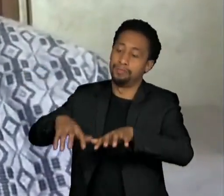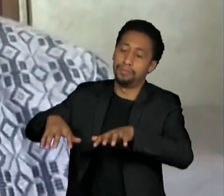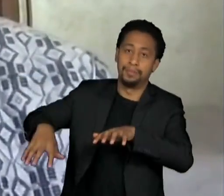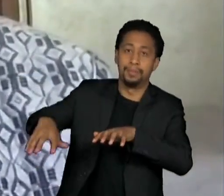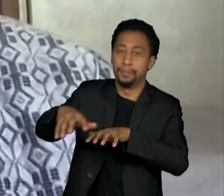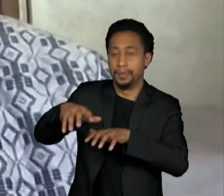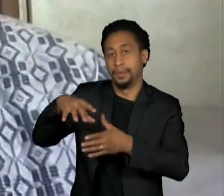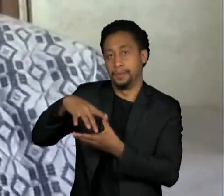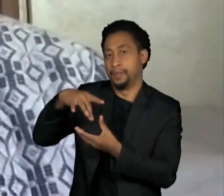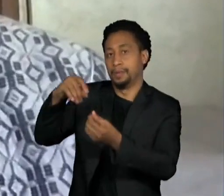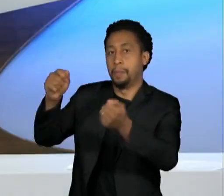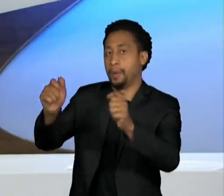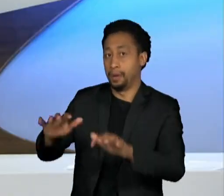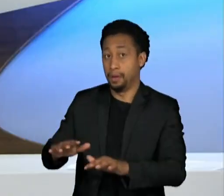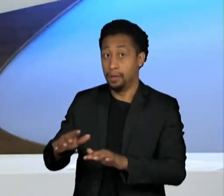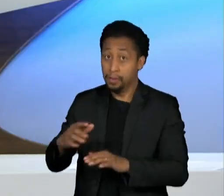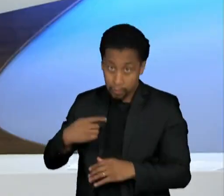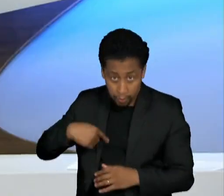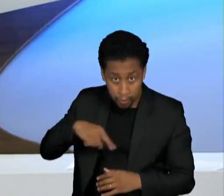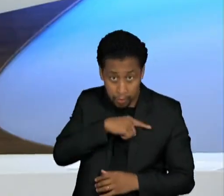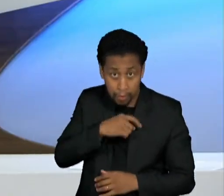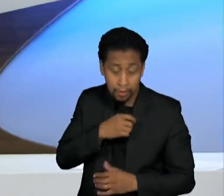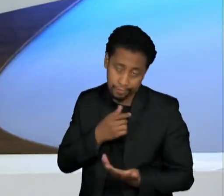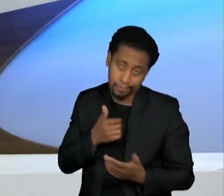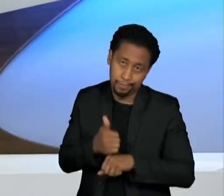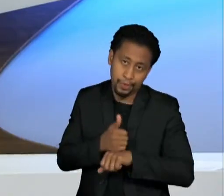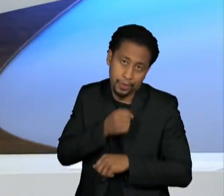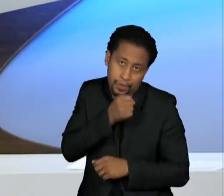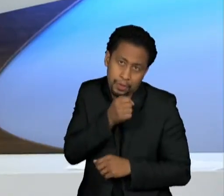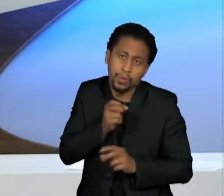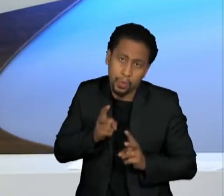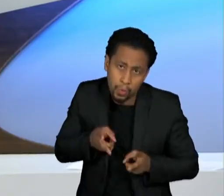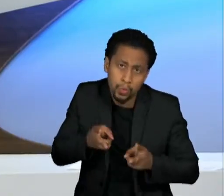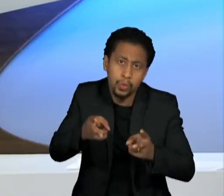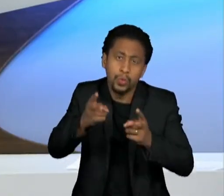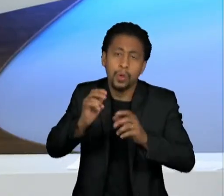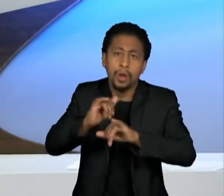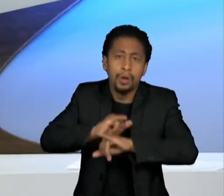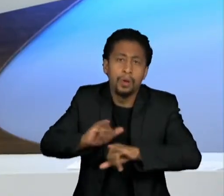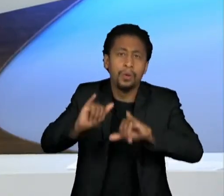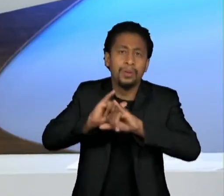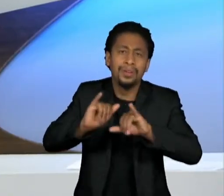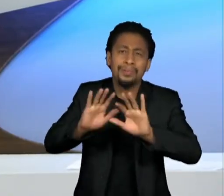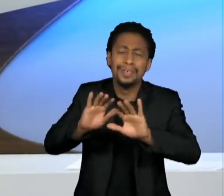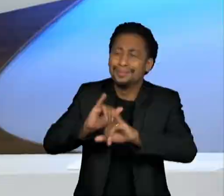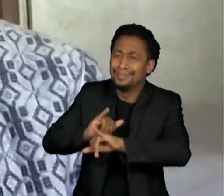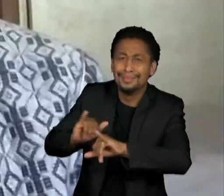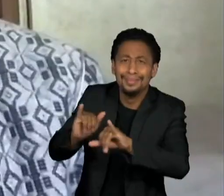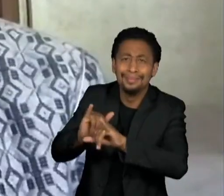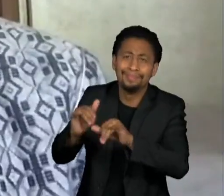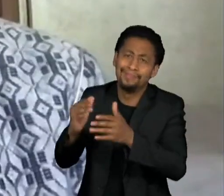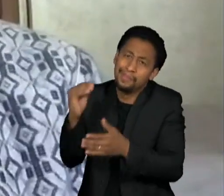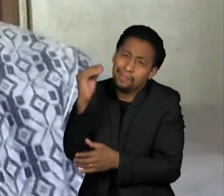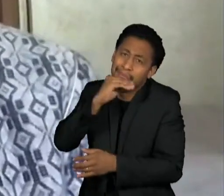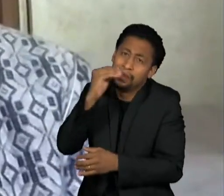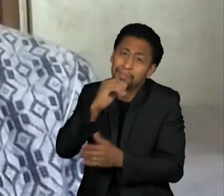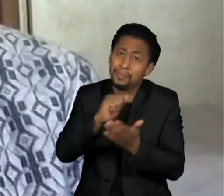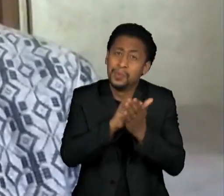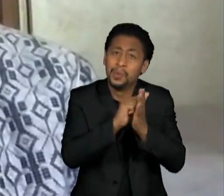do? We keep doing our stories, but it isn't enough because the algorithmic amplification